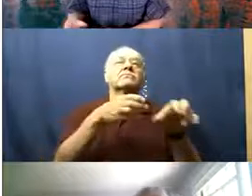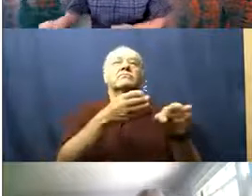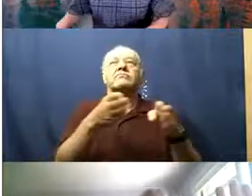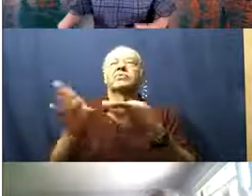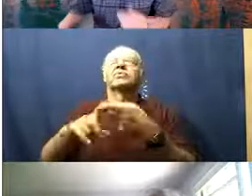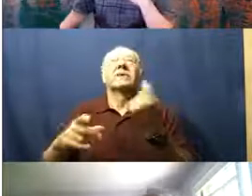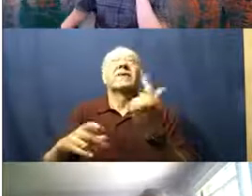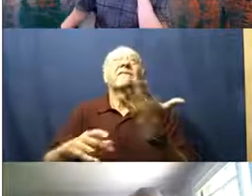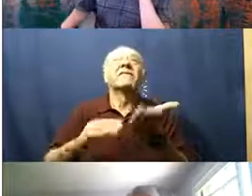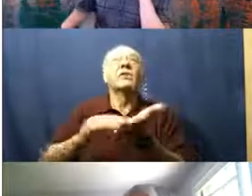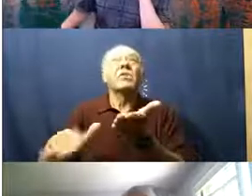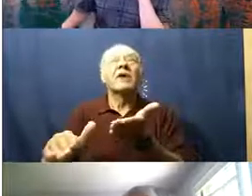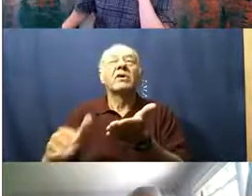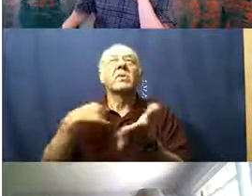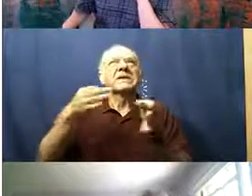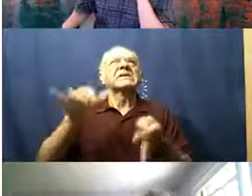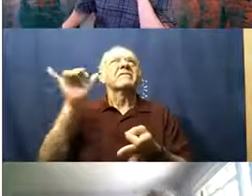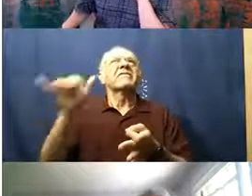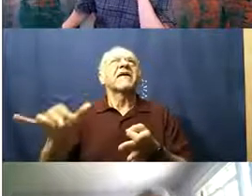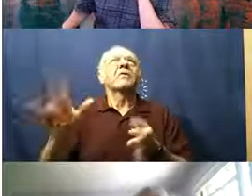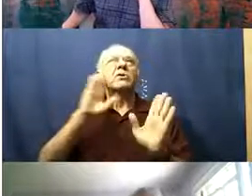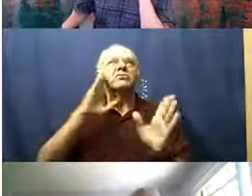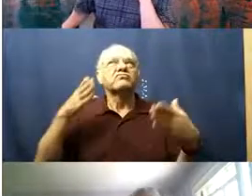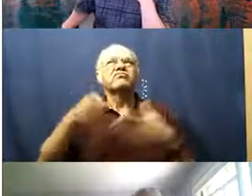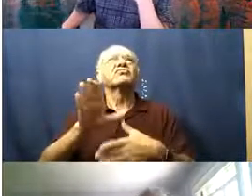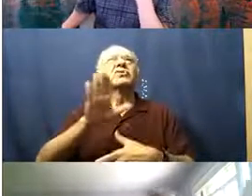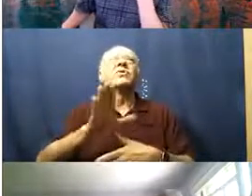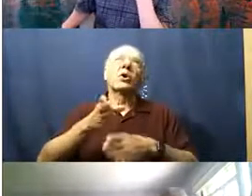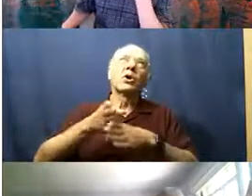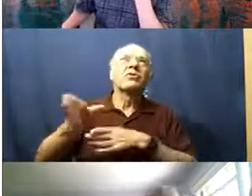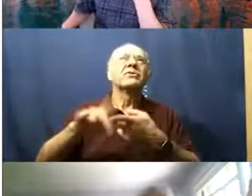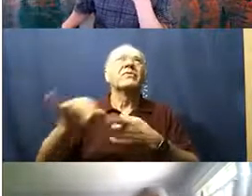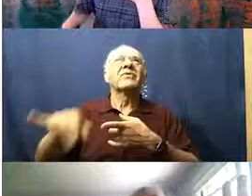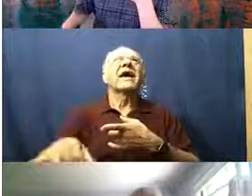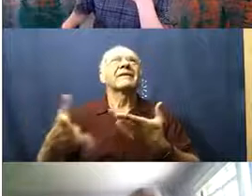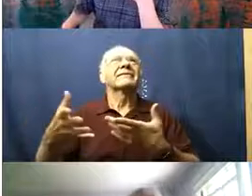waiver, decided that that was the thing to dedicate a career to. I was one of those people.